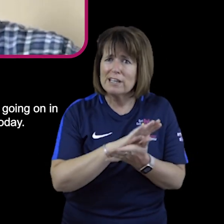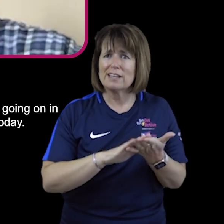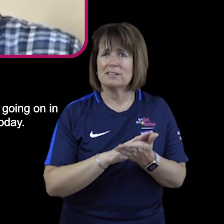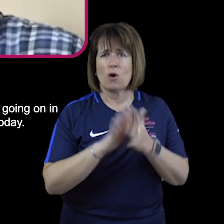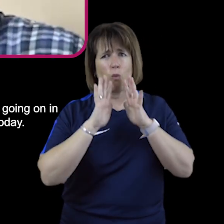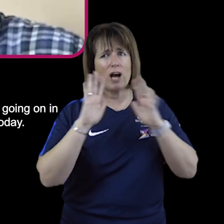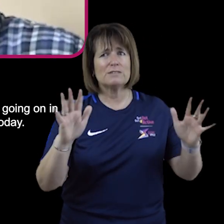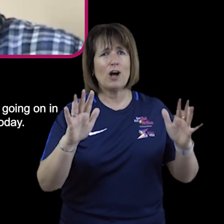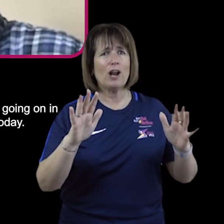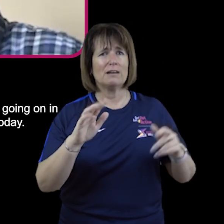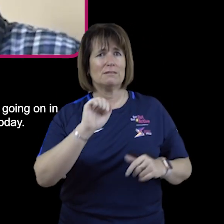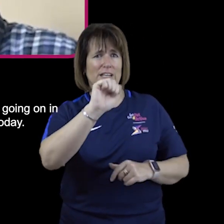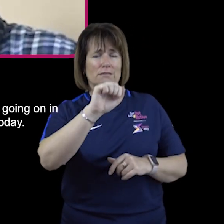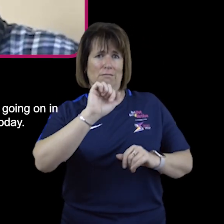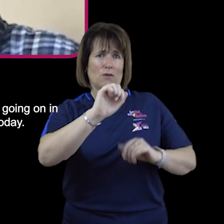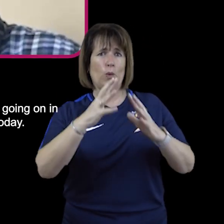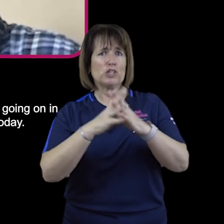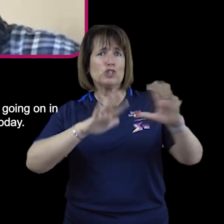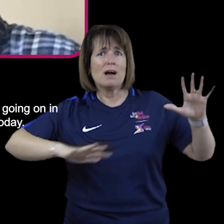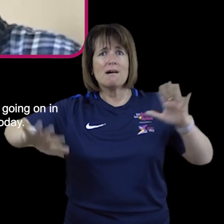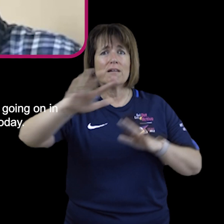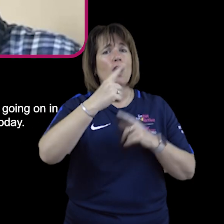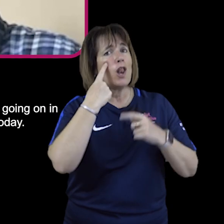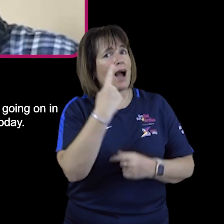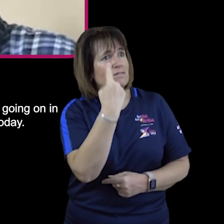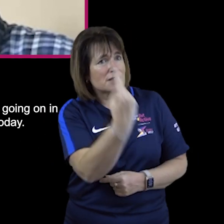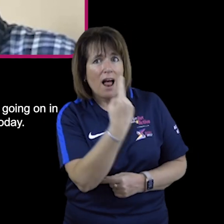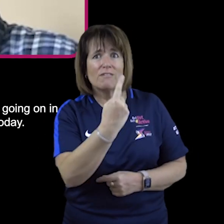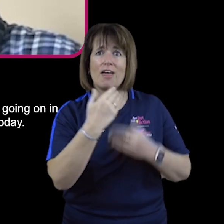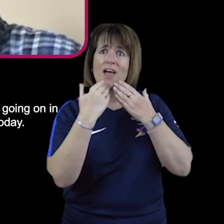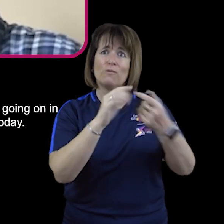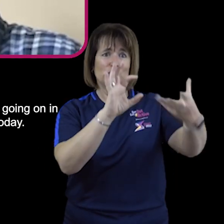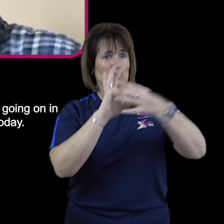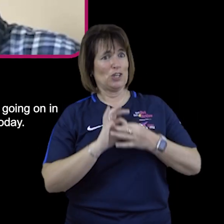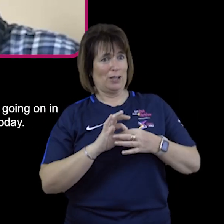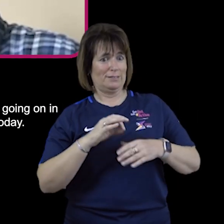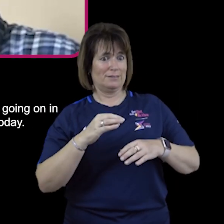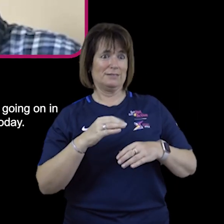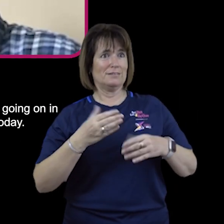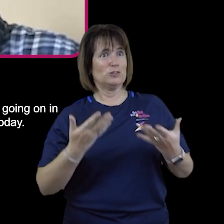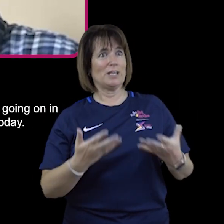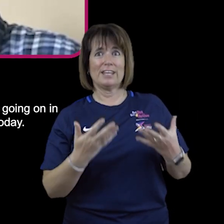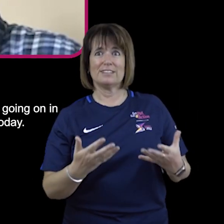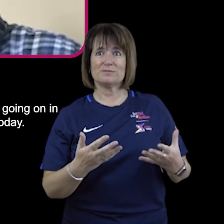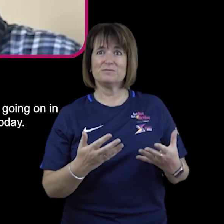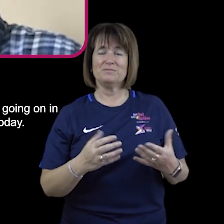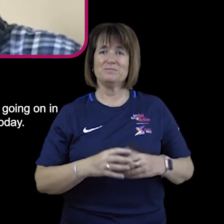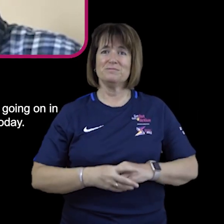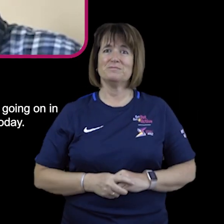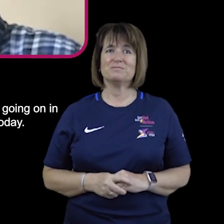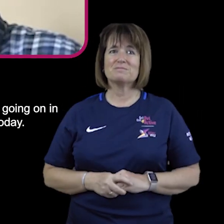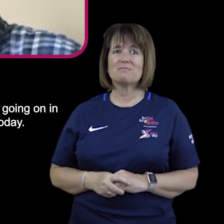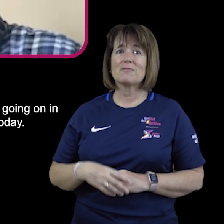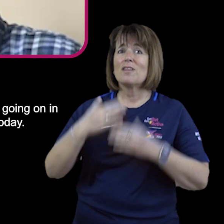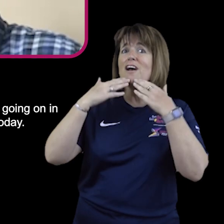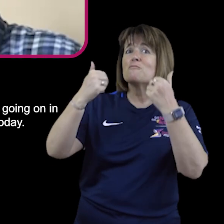much for giving your own personal story, which is what a wonderful thing that's going on in Wiltshire. You take care of yourself, and thank you very much for joining